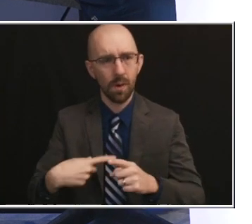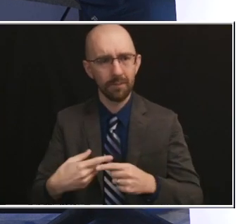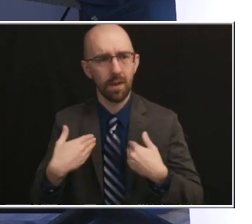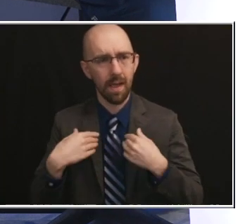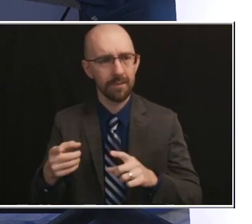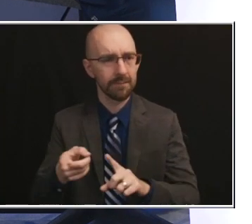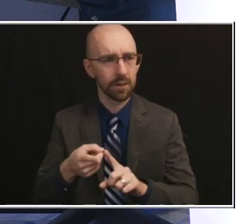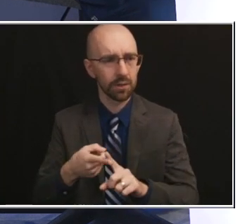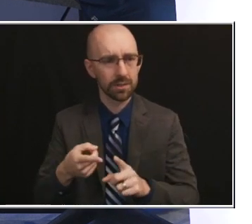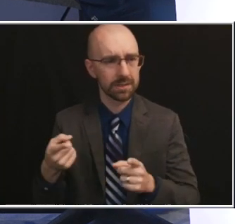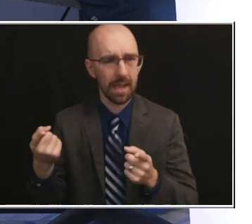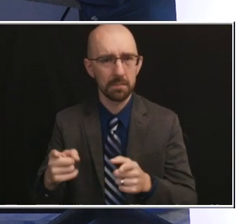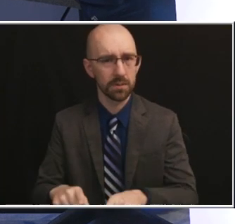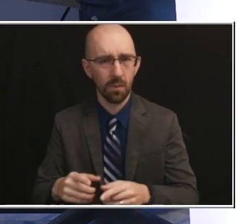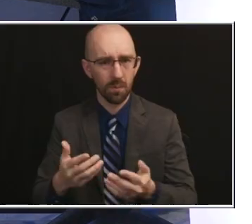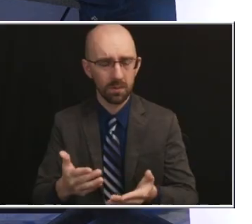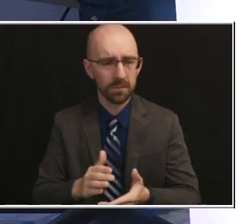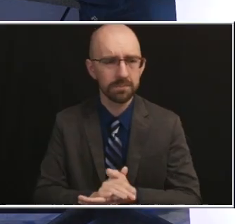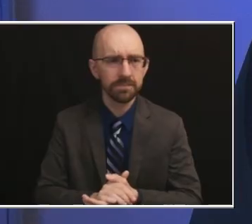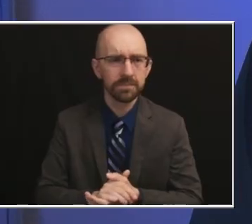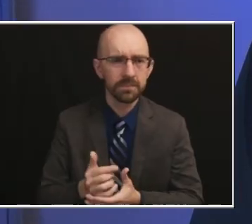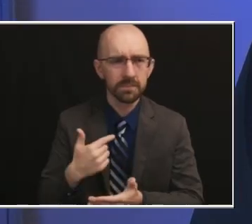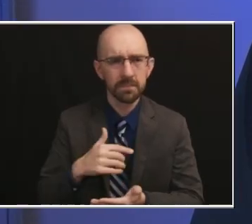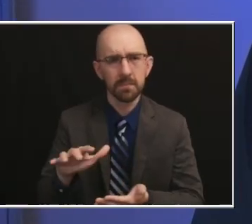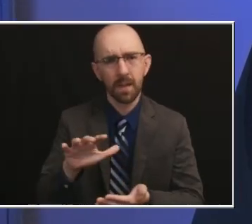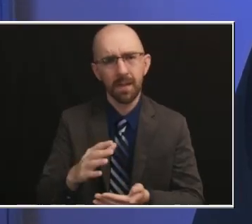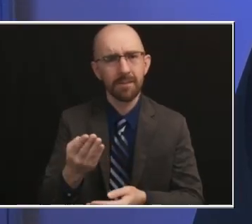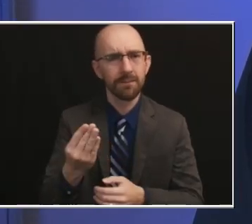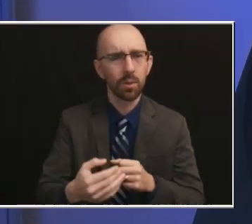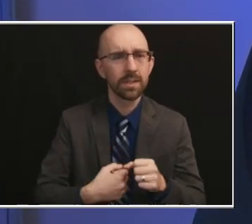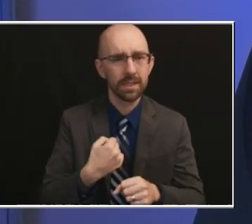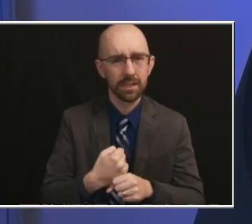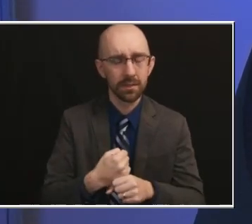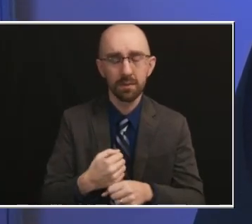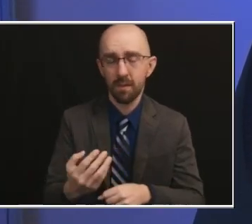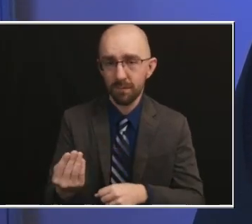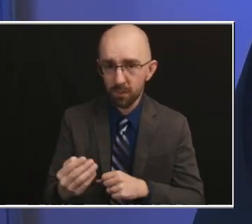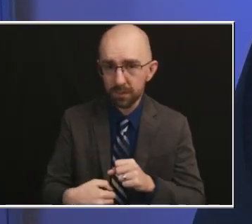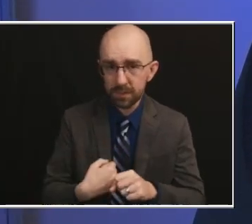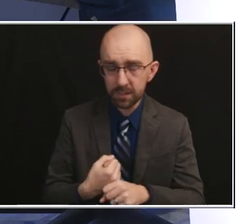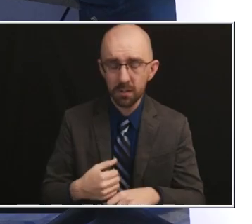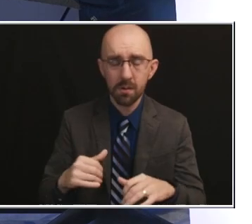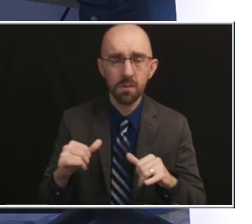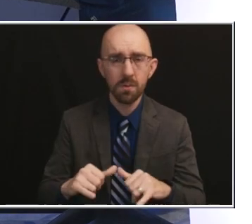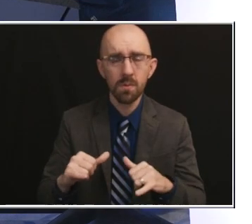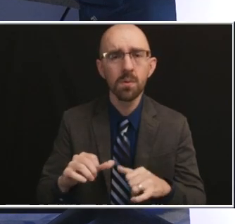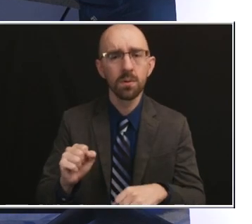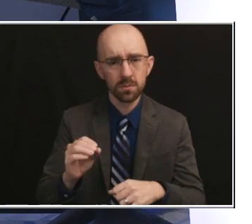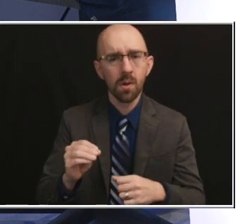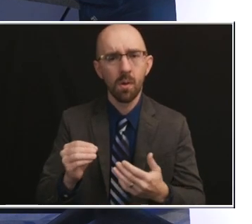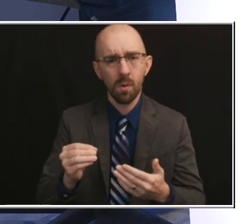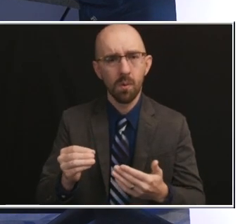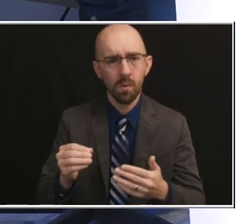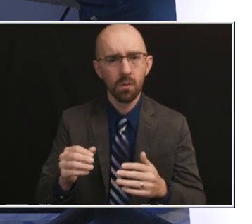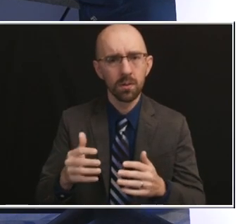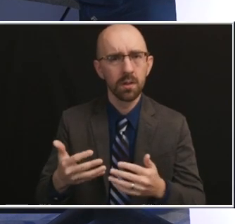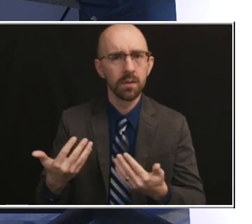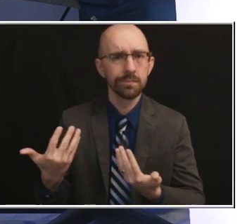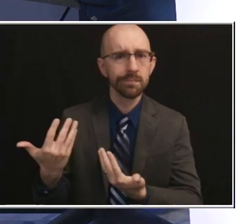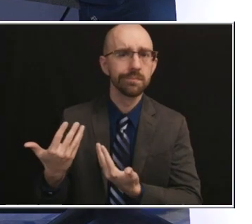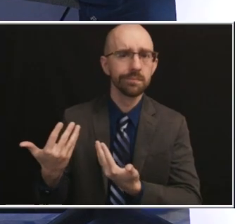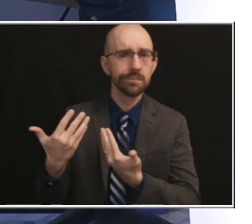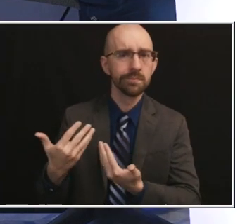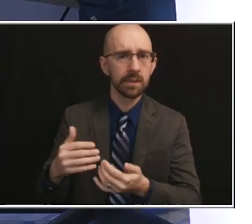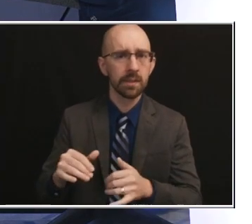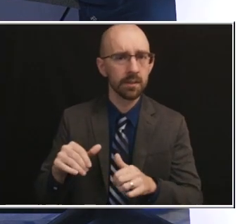episode? It was about 14 years. 14 years. Yeah. So it was a latent problem that was just